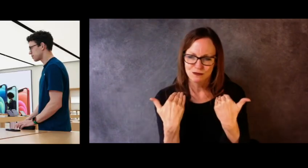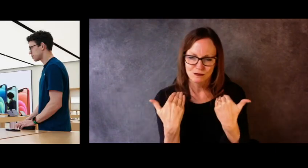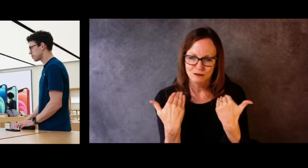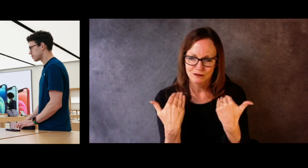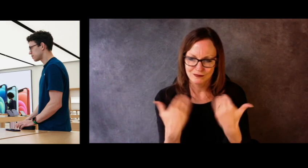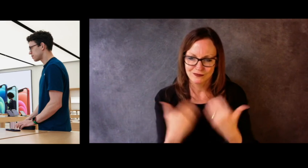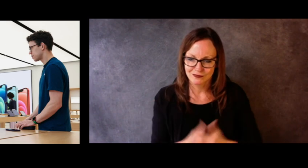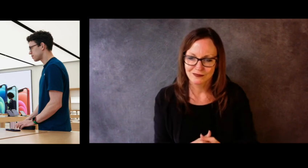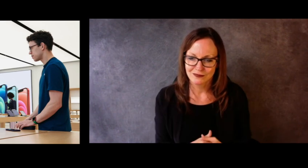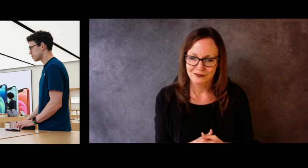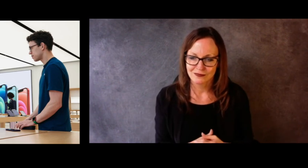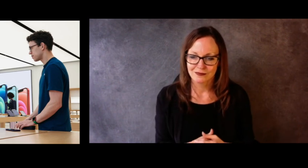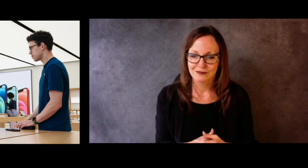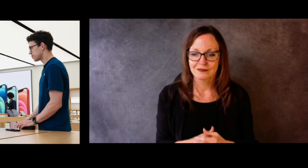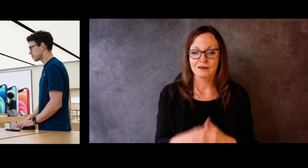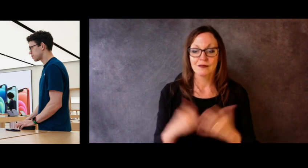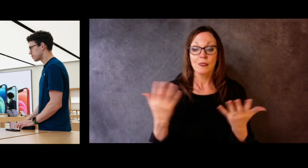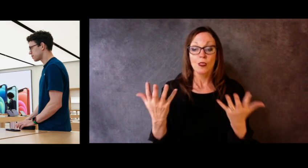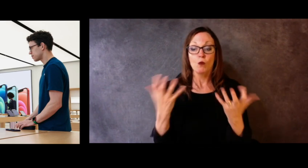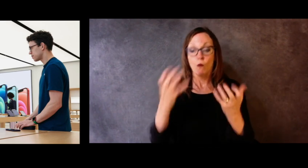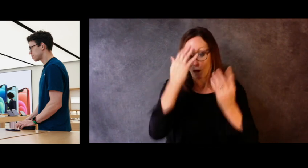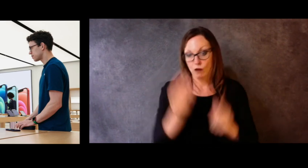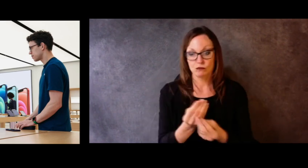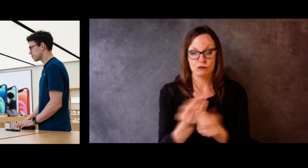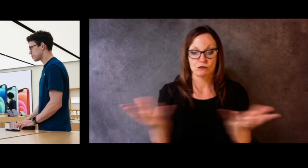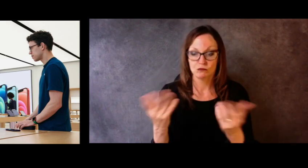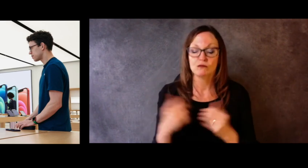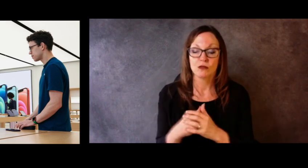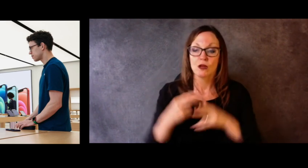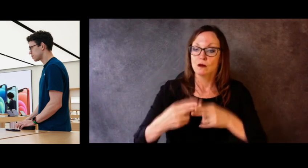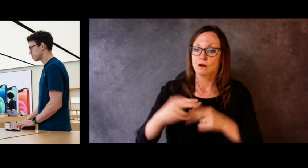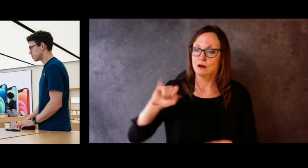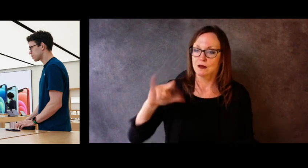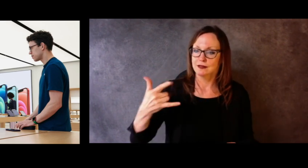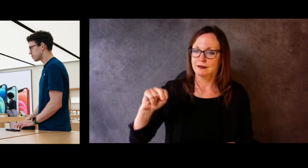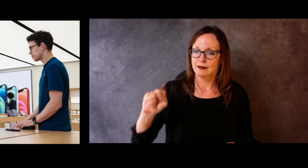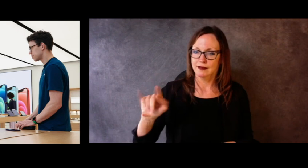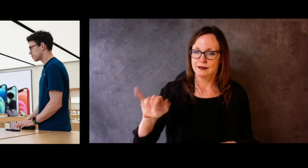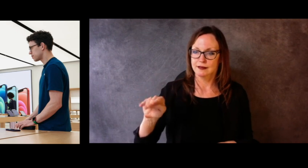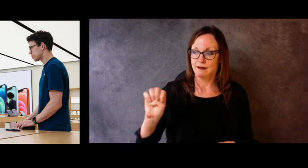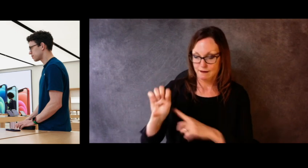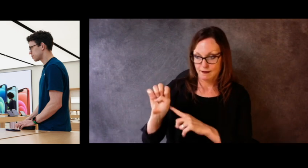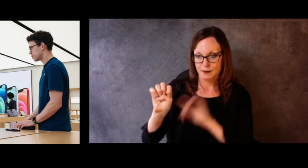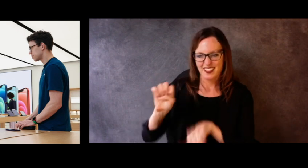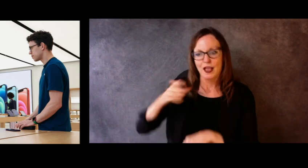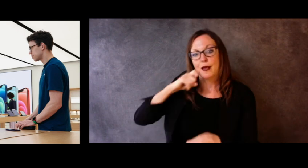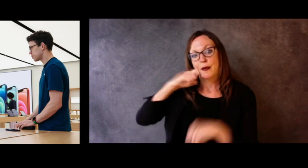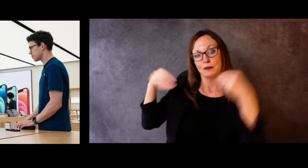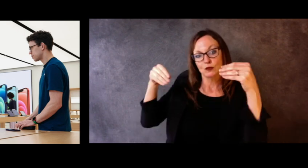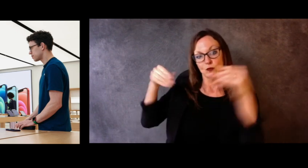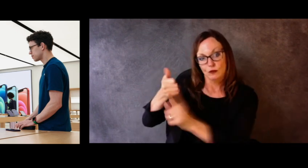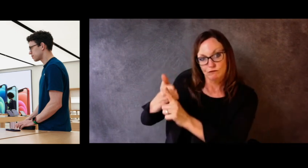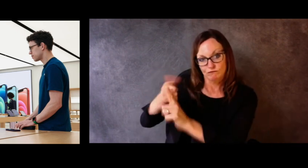service called Sign Time. This enables customers to communicate with Apple Care and retail customer care by using American